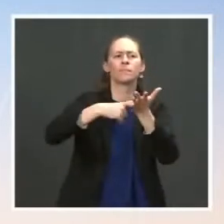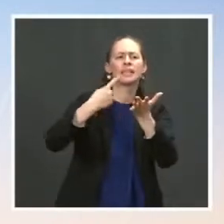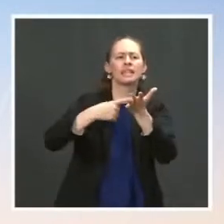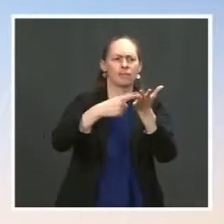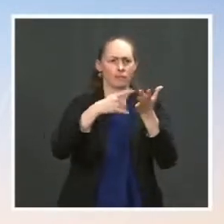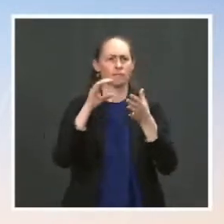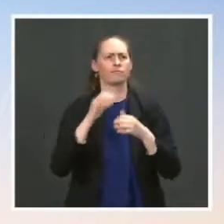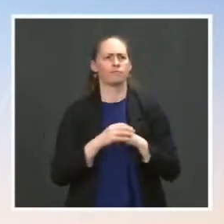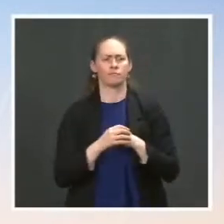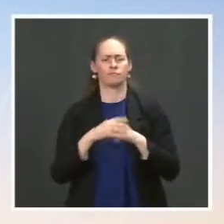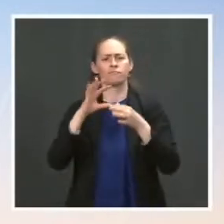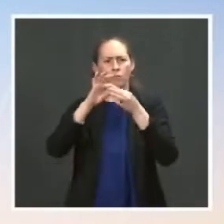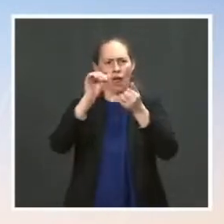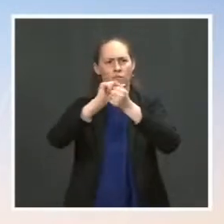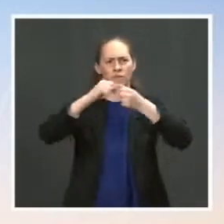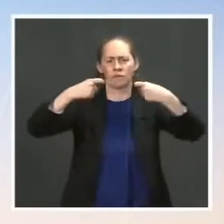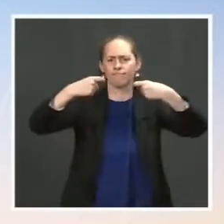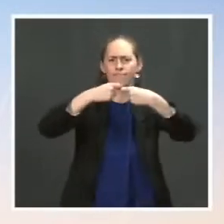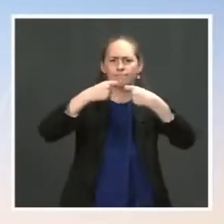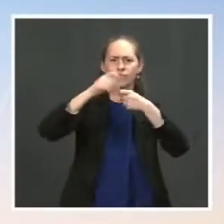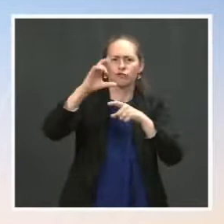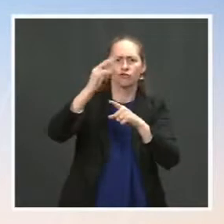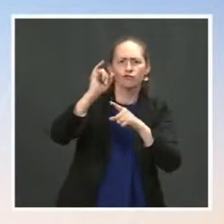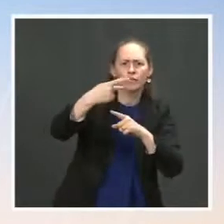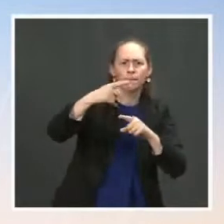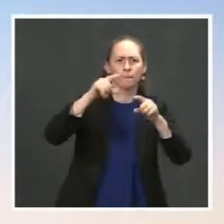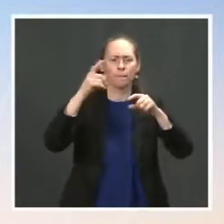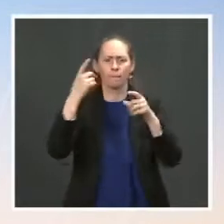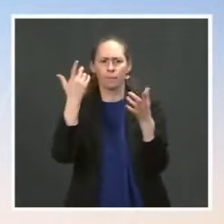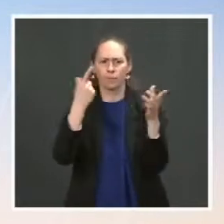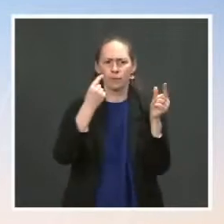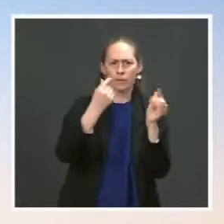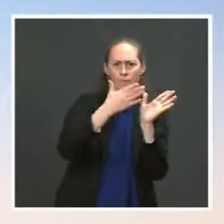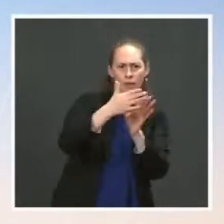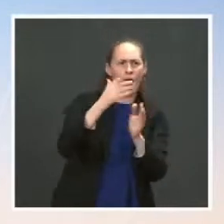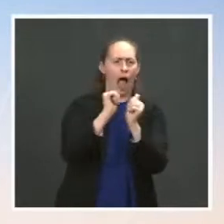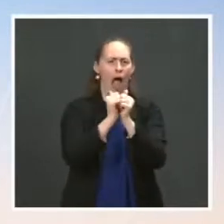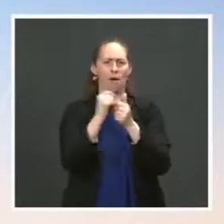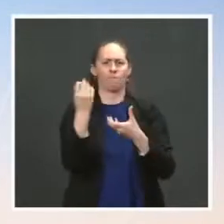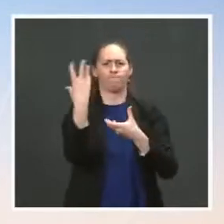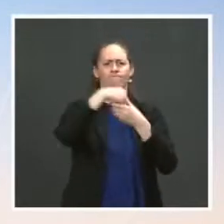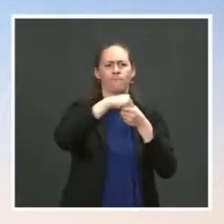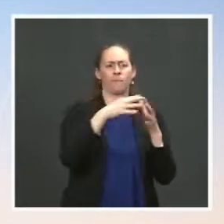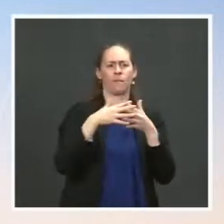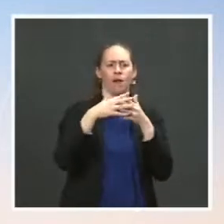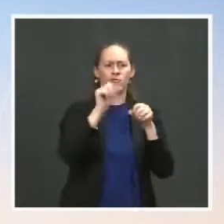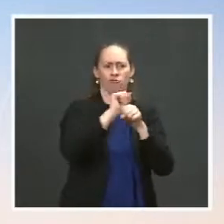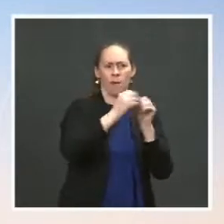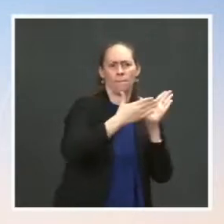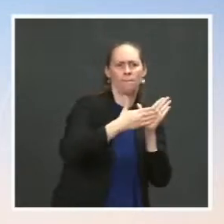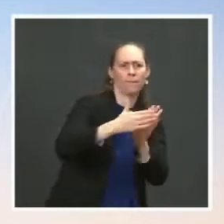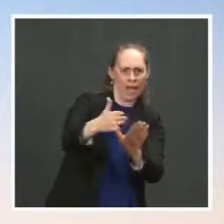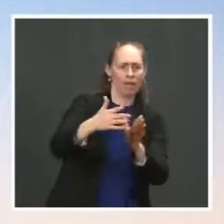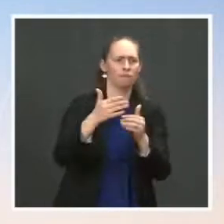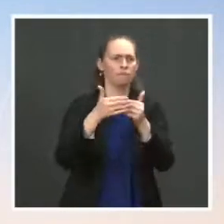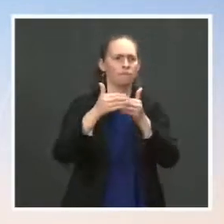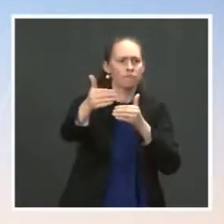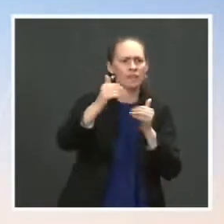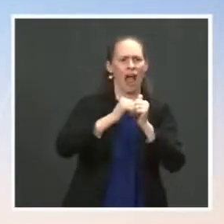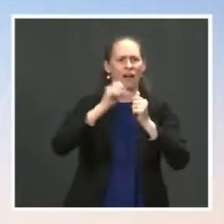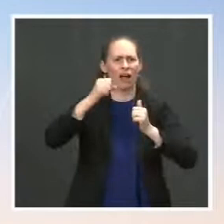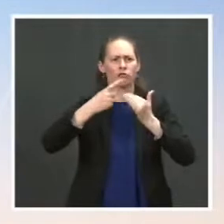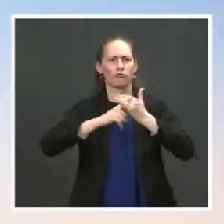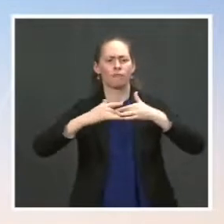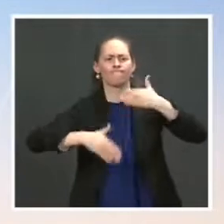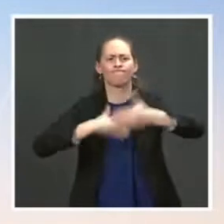to discuss both the American Jobs Plan as well as steps to strengthen the resilience of American supply chains for semiconductors and other key areas, something we